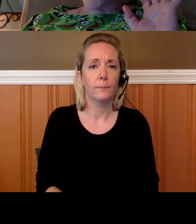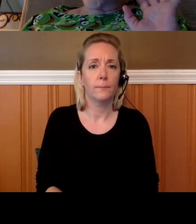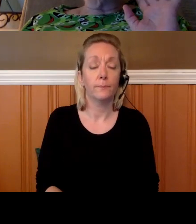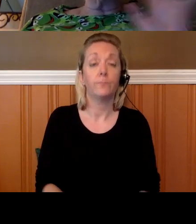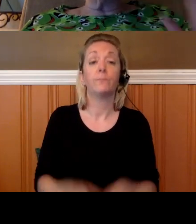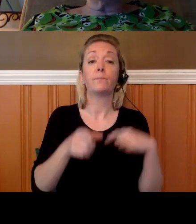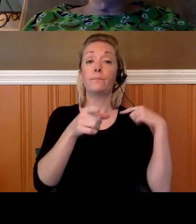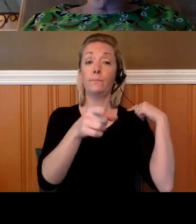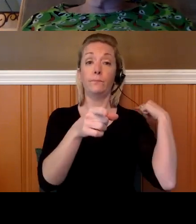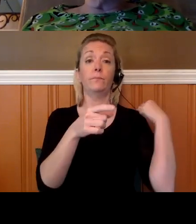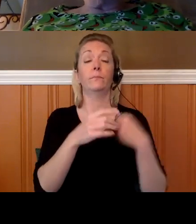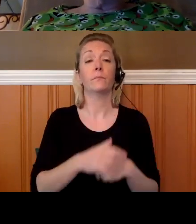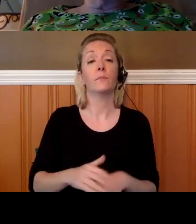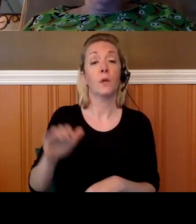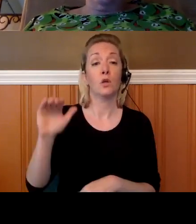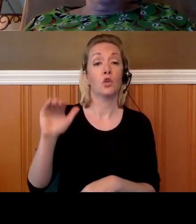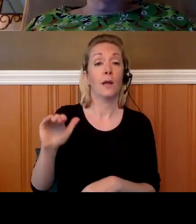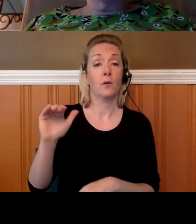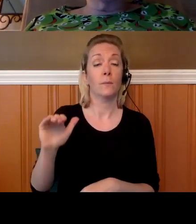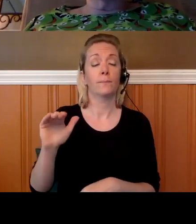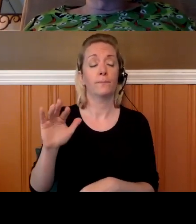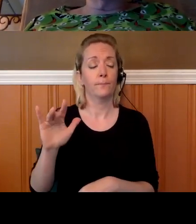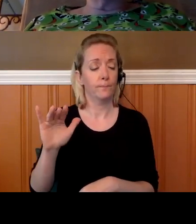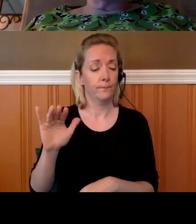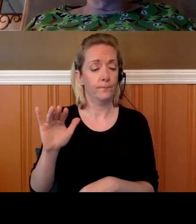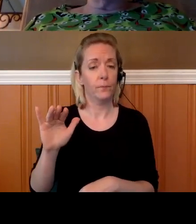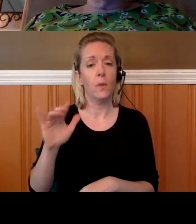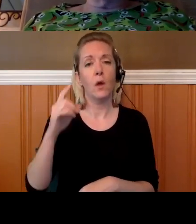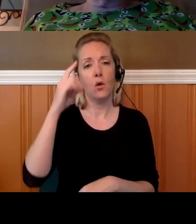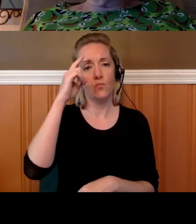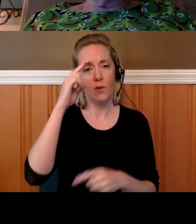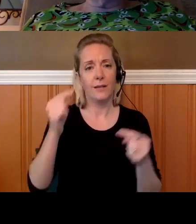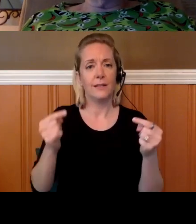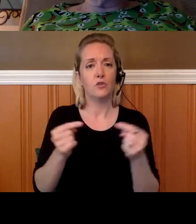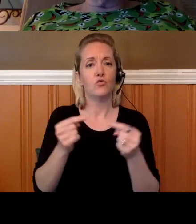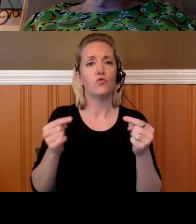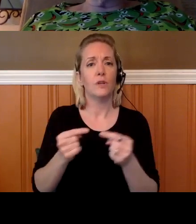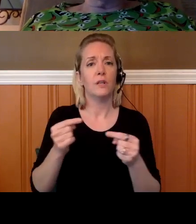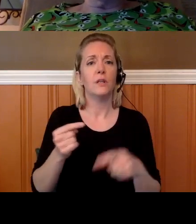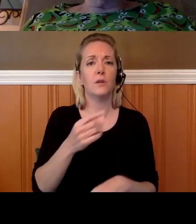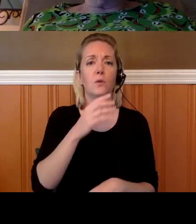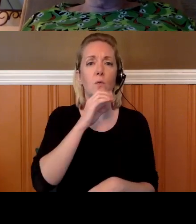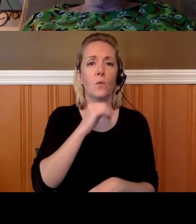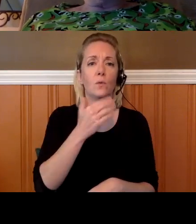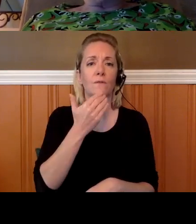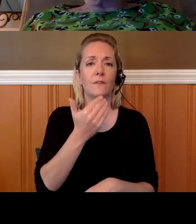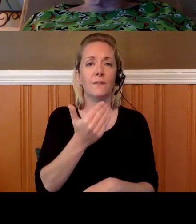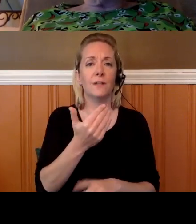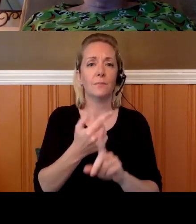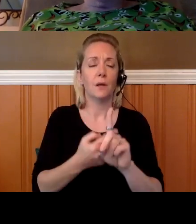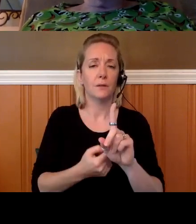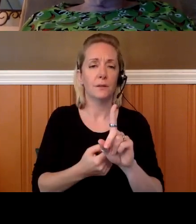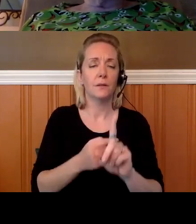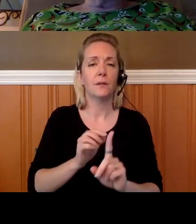This is a child who had a brain injury at about 15 months old, and she